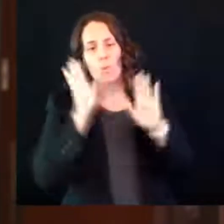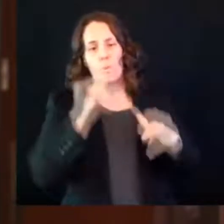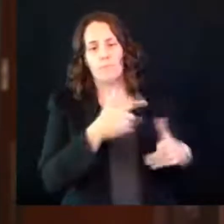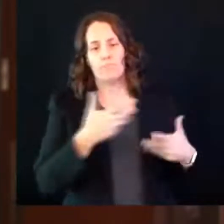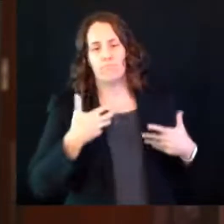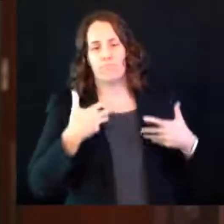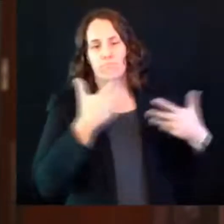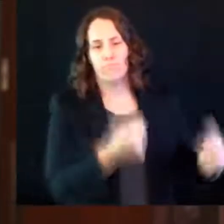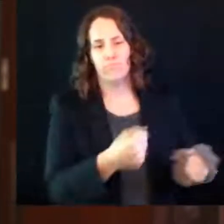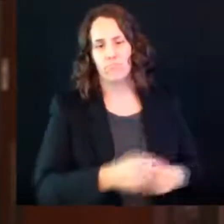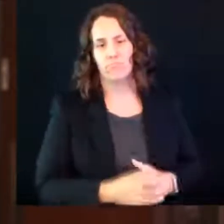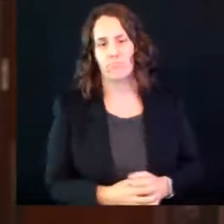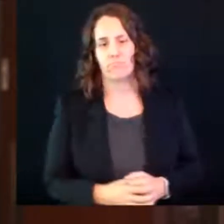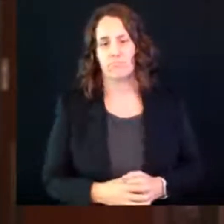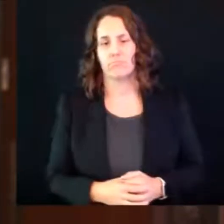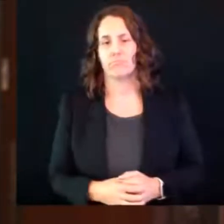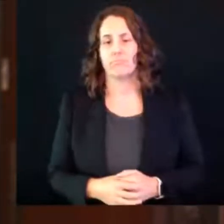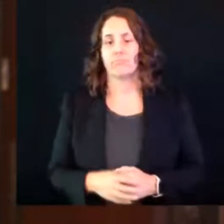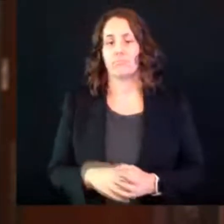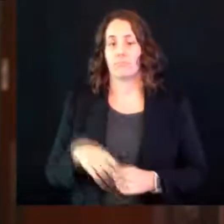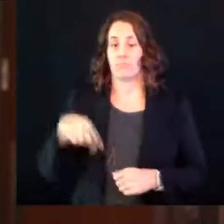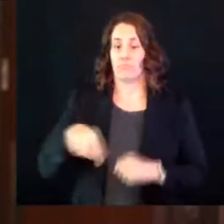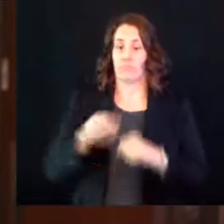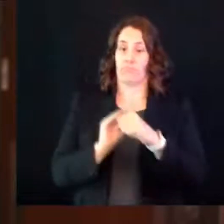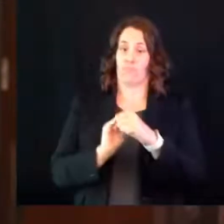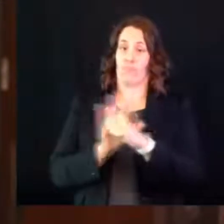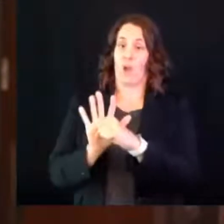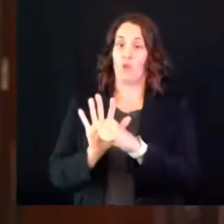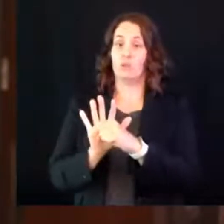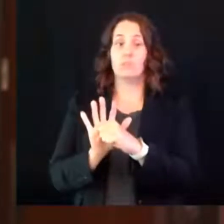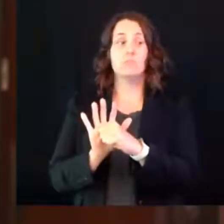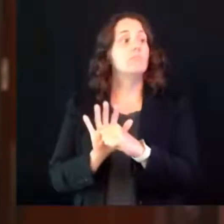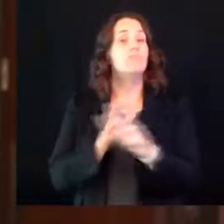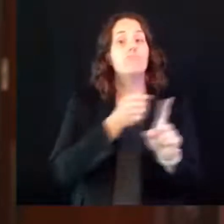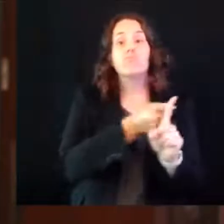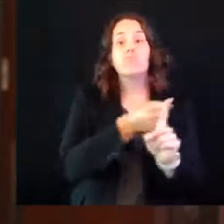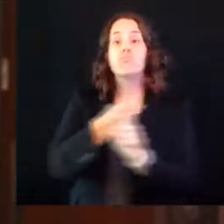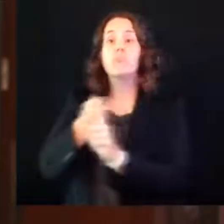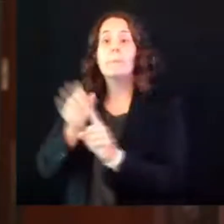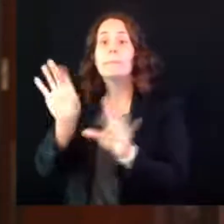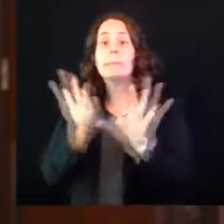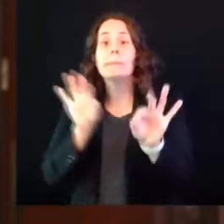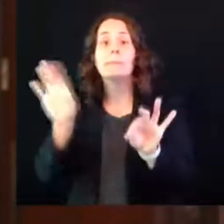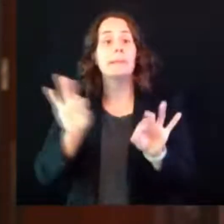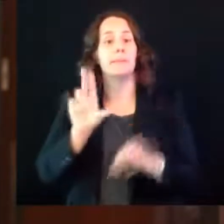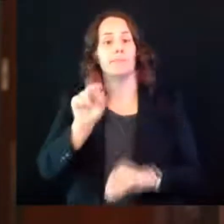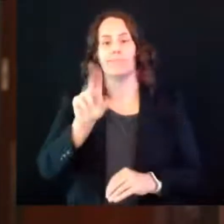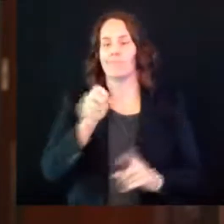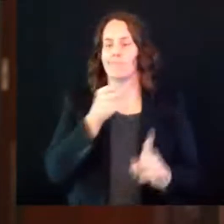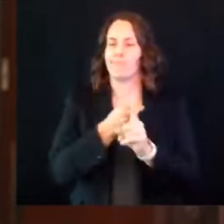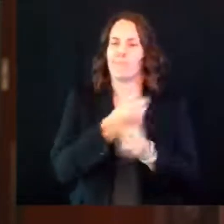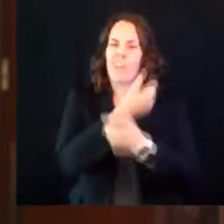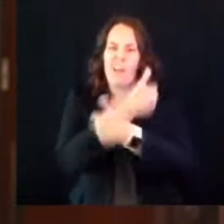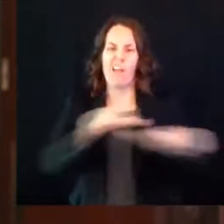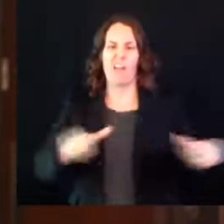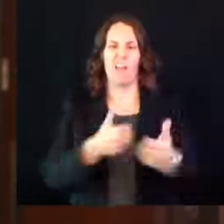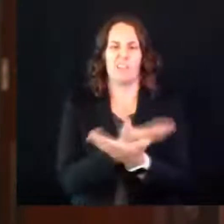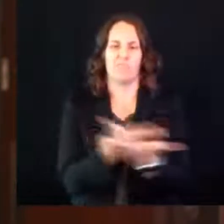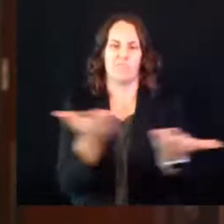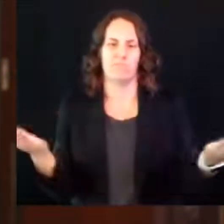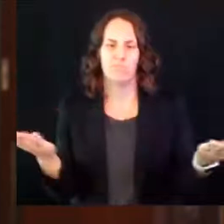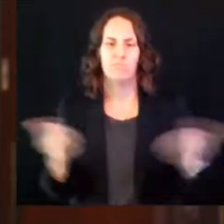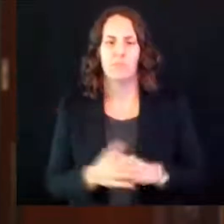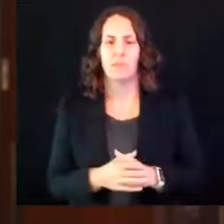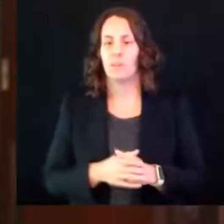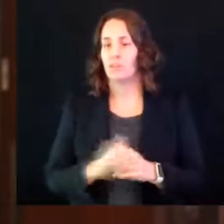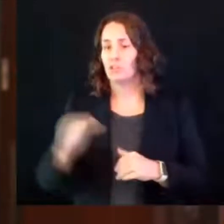affect anyone, whether you're President of the United States, a worker, a student, a service industry worker,